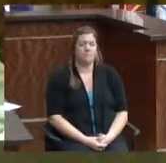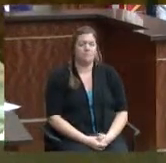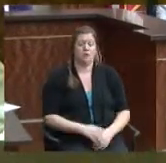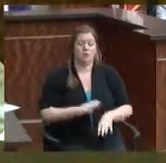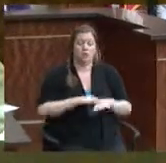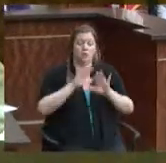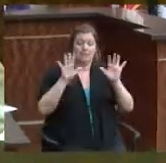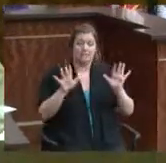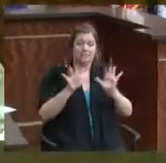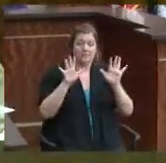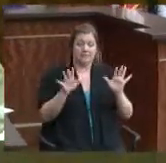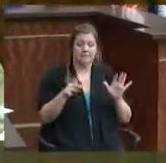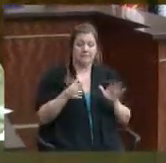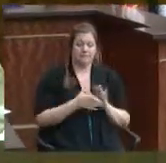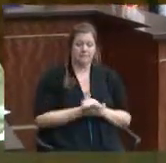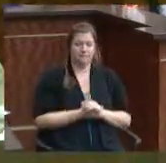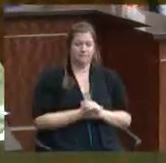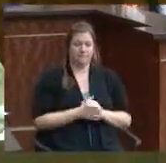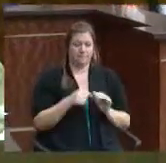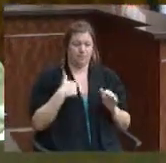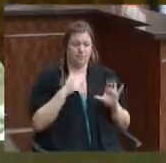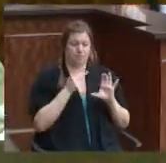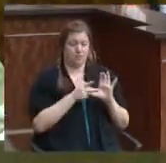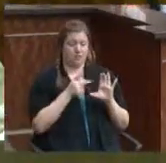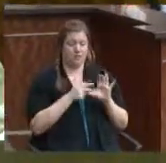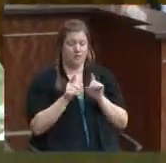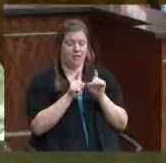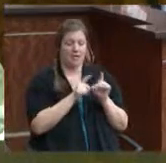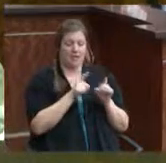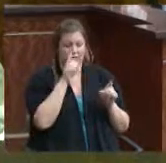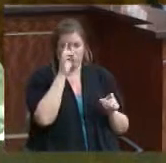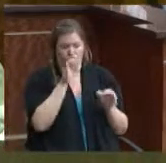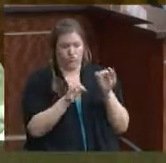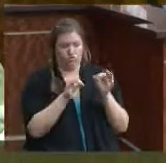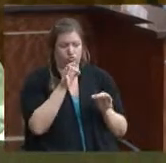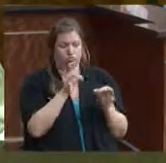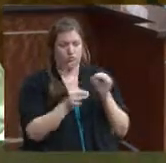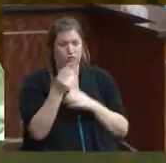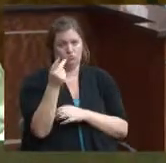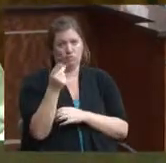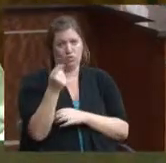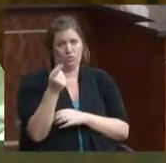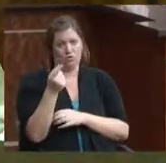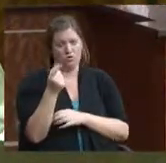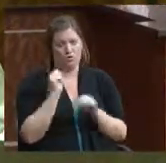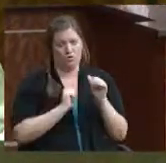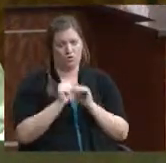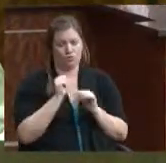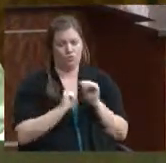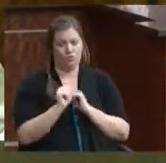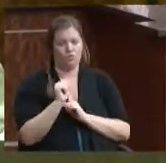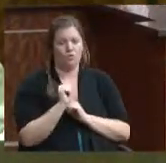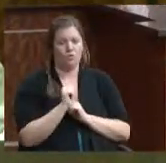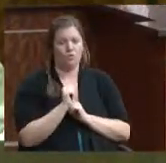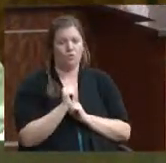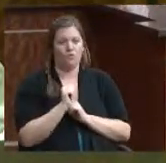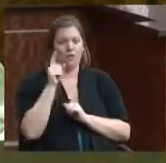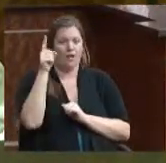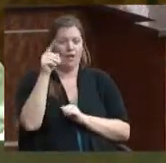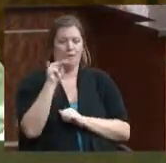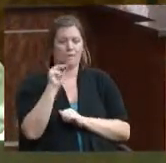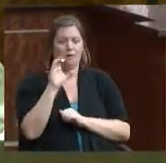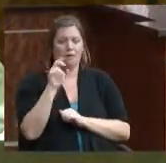On Sunday, I participated as a judge in our dog show. That was at McCullough